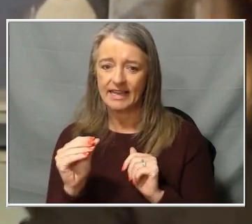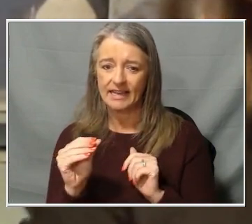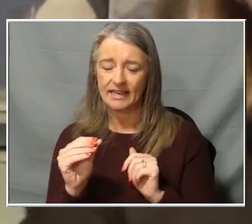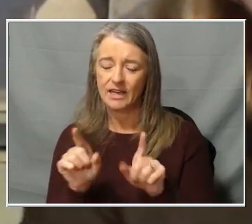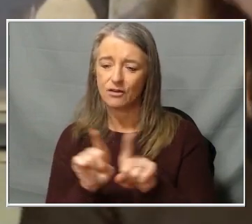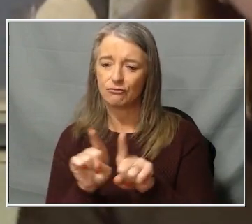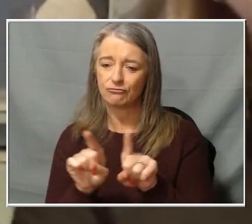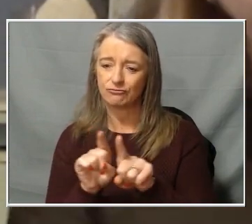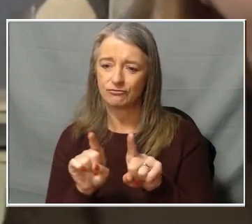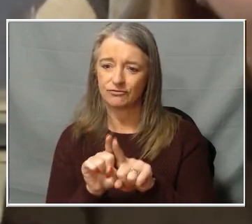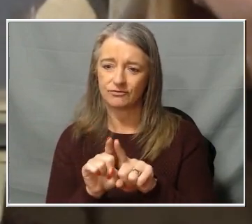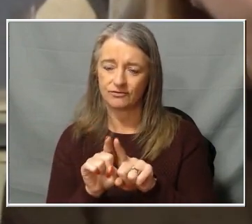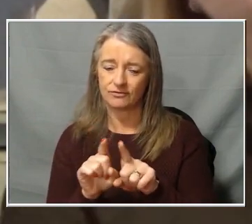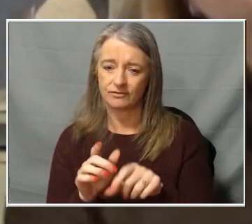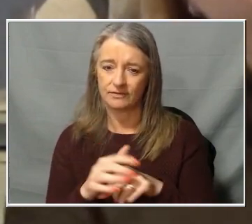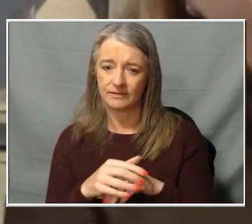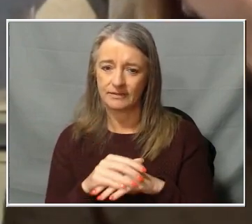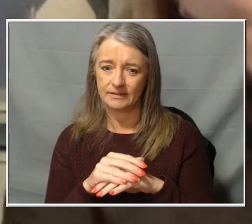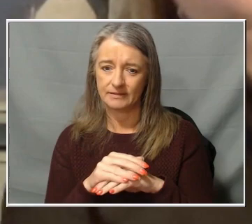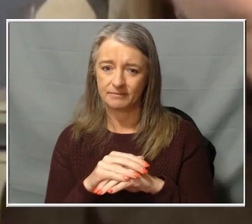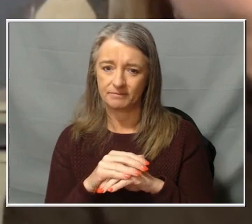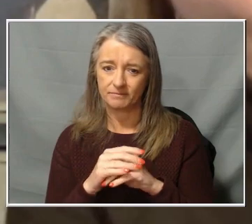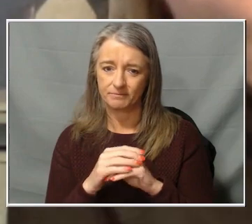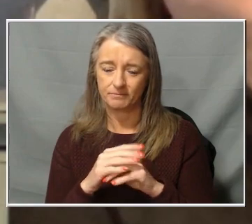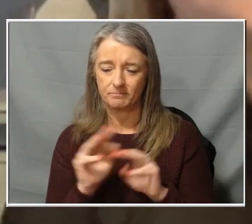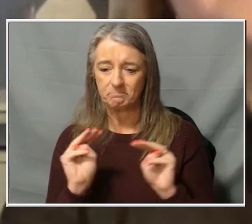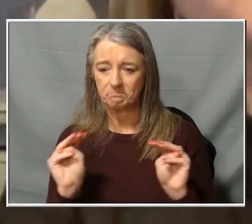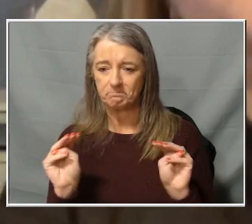And also, in